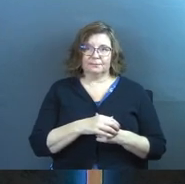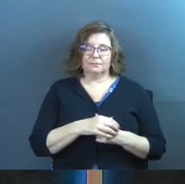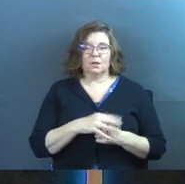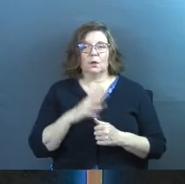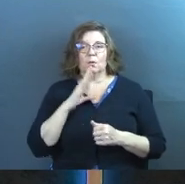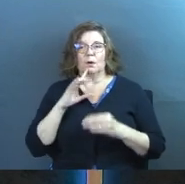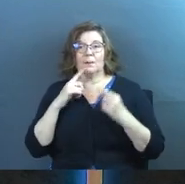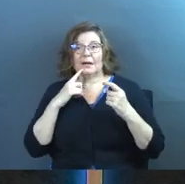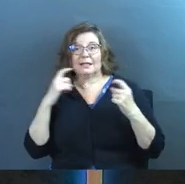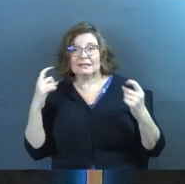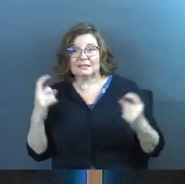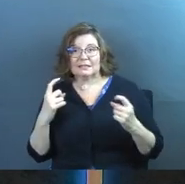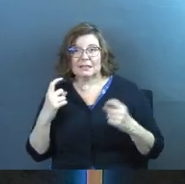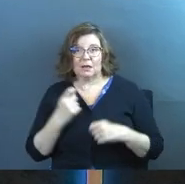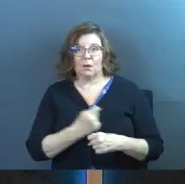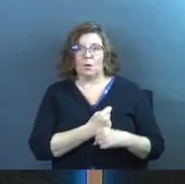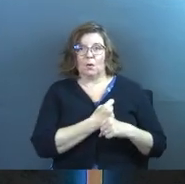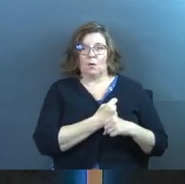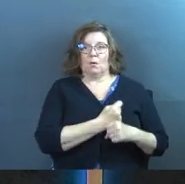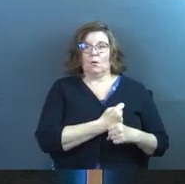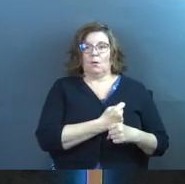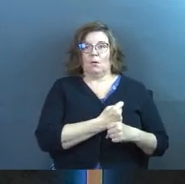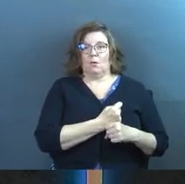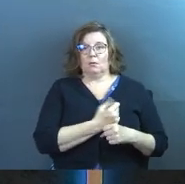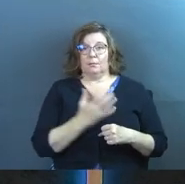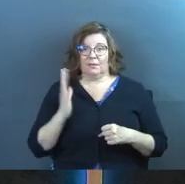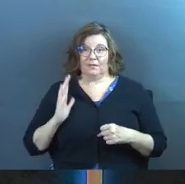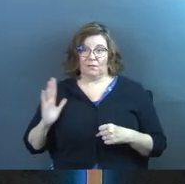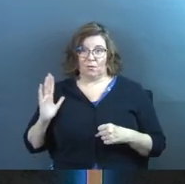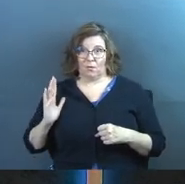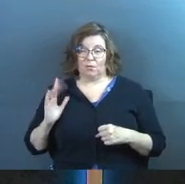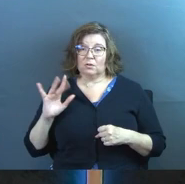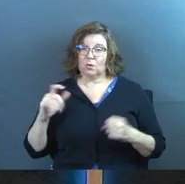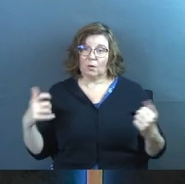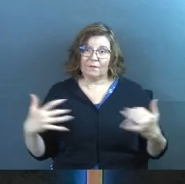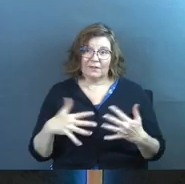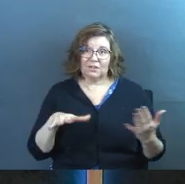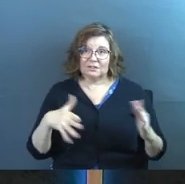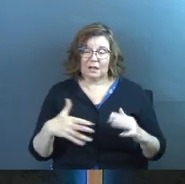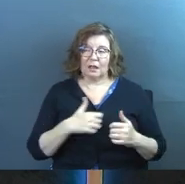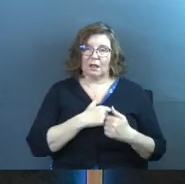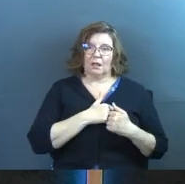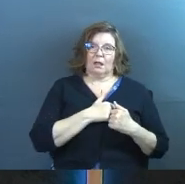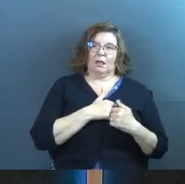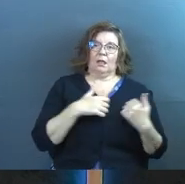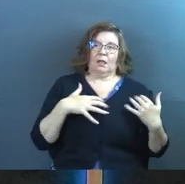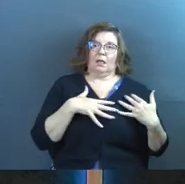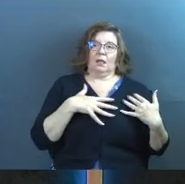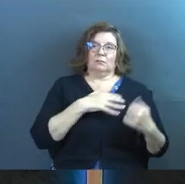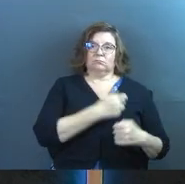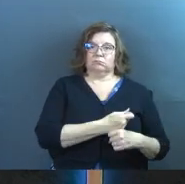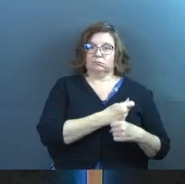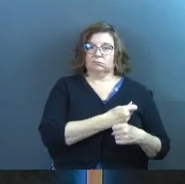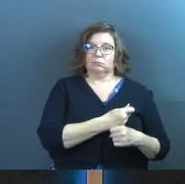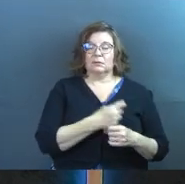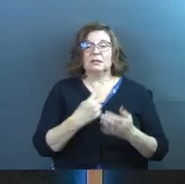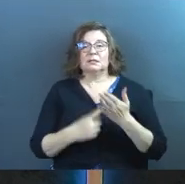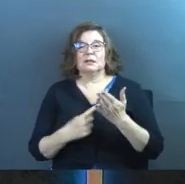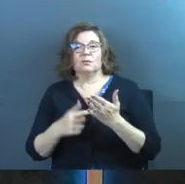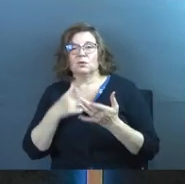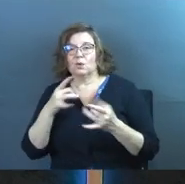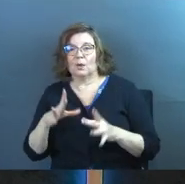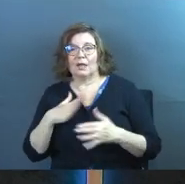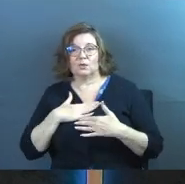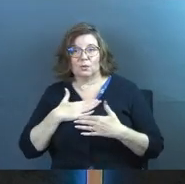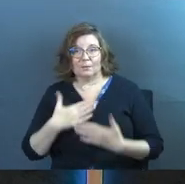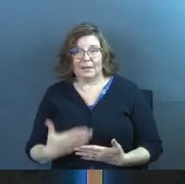We talk about sin holding us as slaves before. Your fear of death holds you as a slave. Sometimes we don't